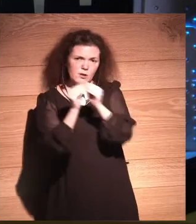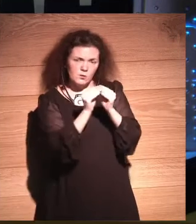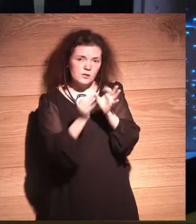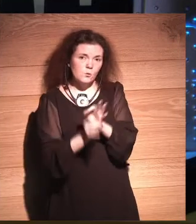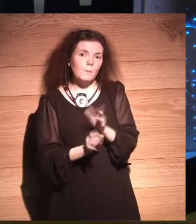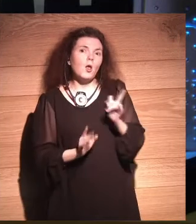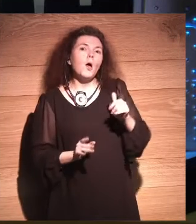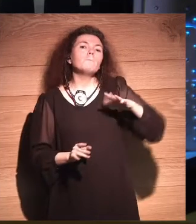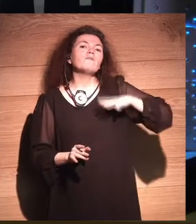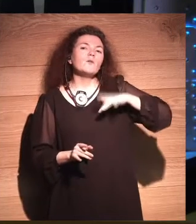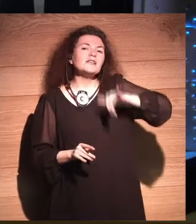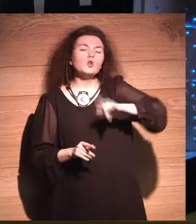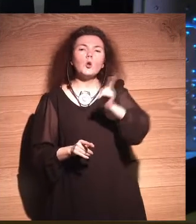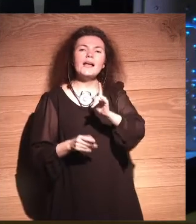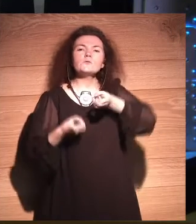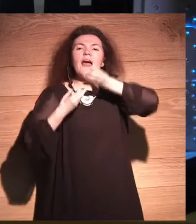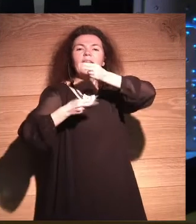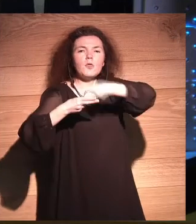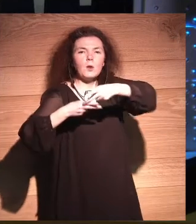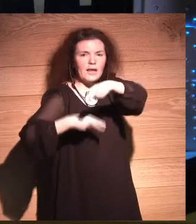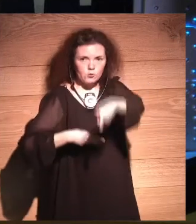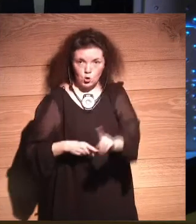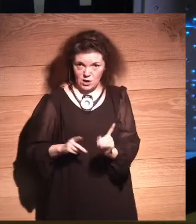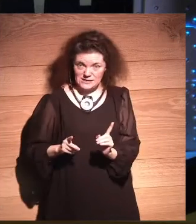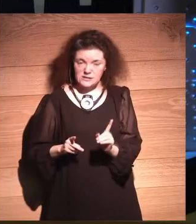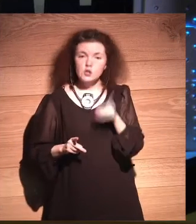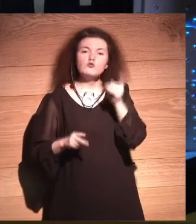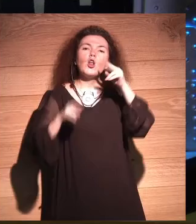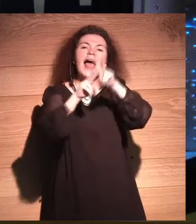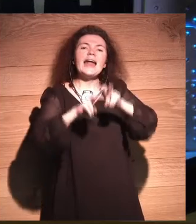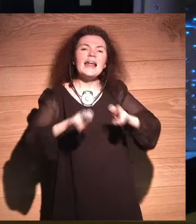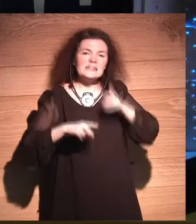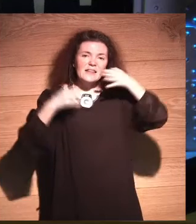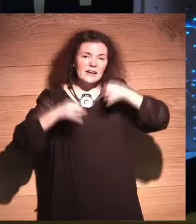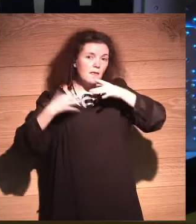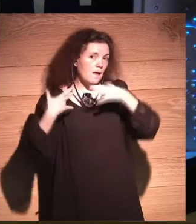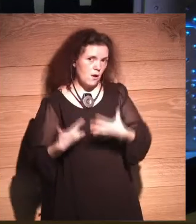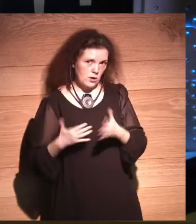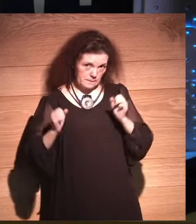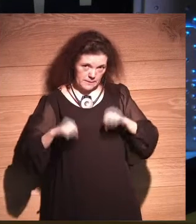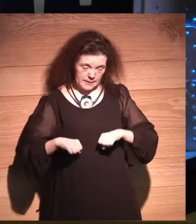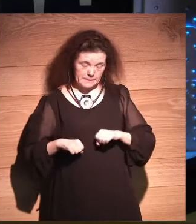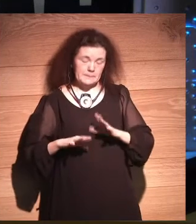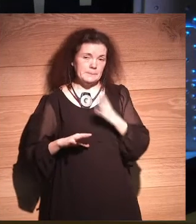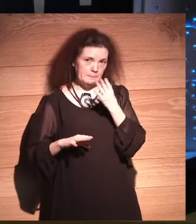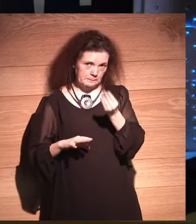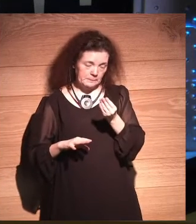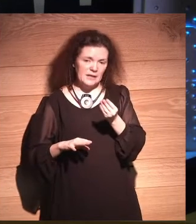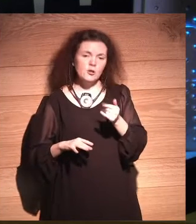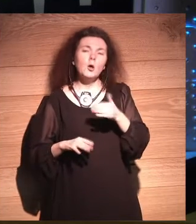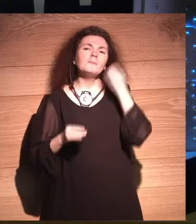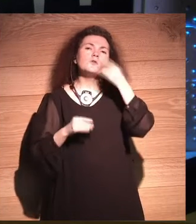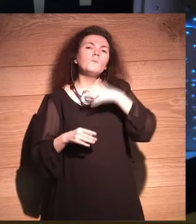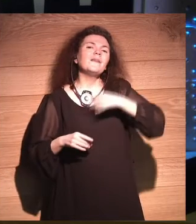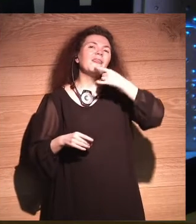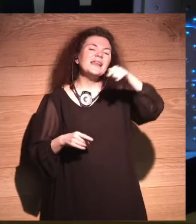political statement, it's just a contemporary political analogy, is to say that the voting once a year, the